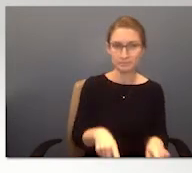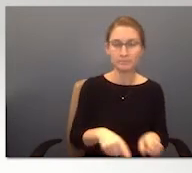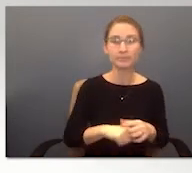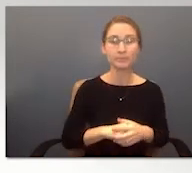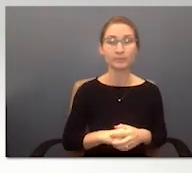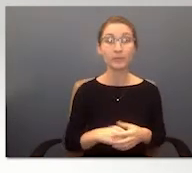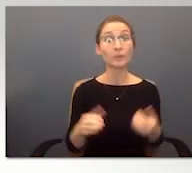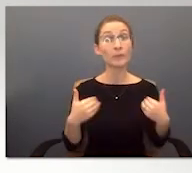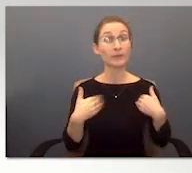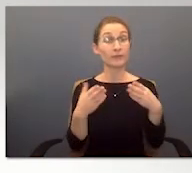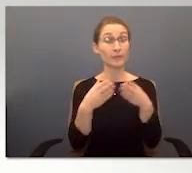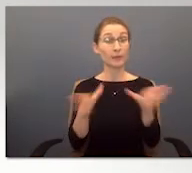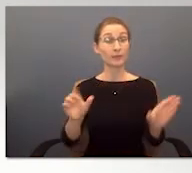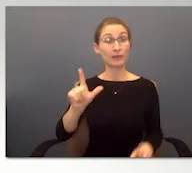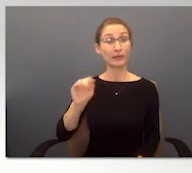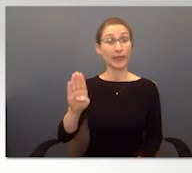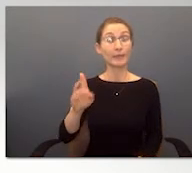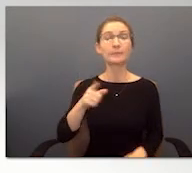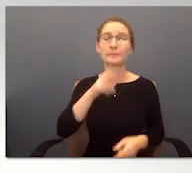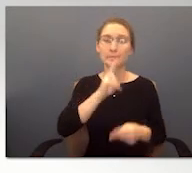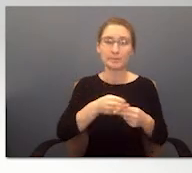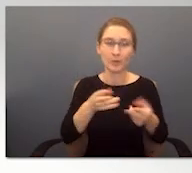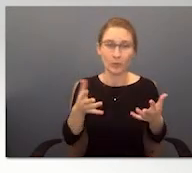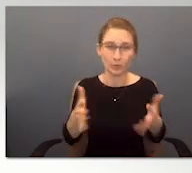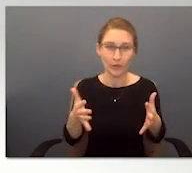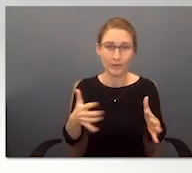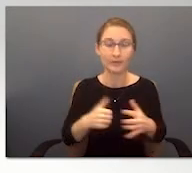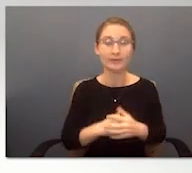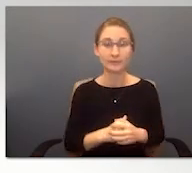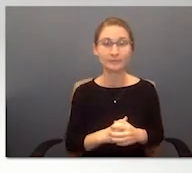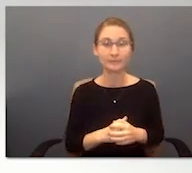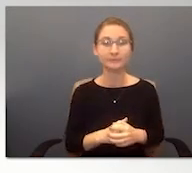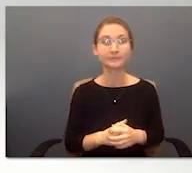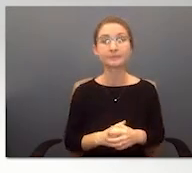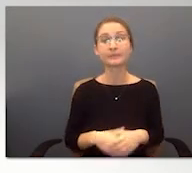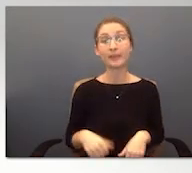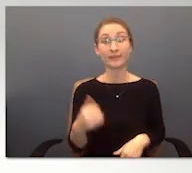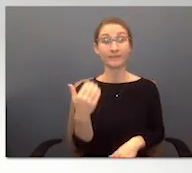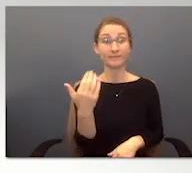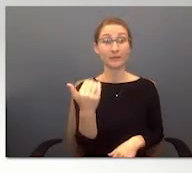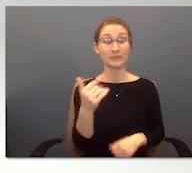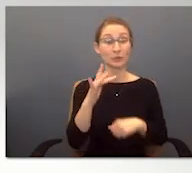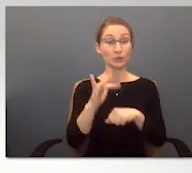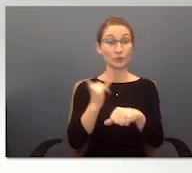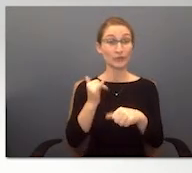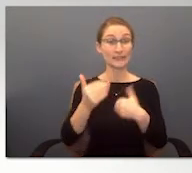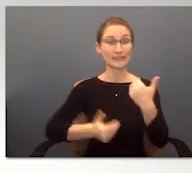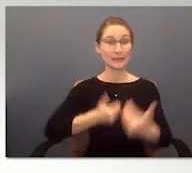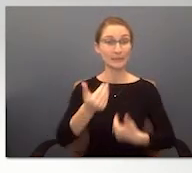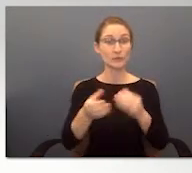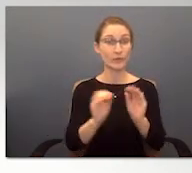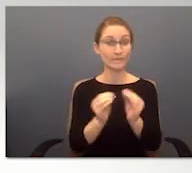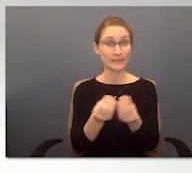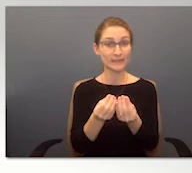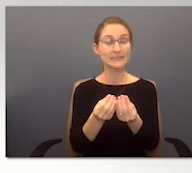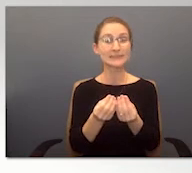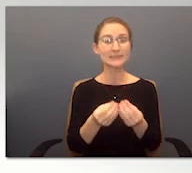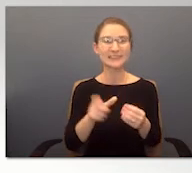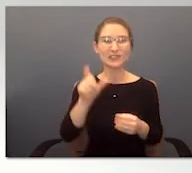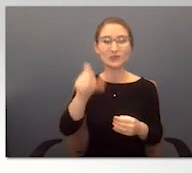Health Laboratories. I mentioned our state lab and the newborn screening program. Our 15 early steps offices, and we really